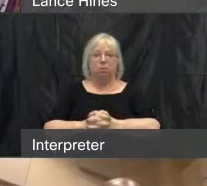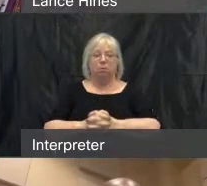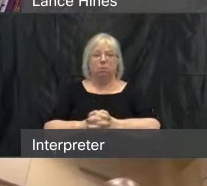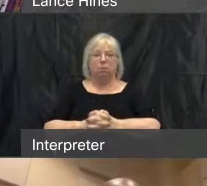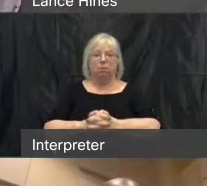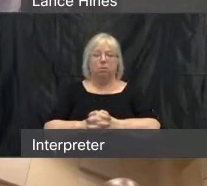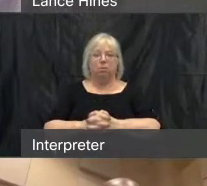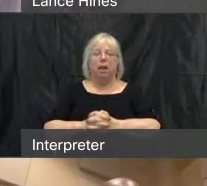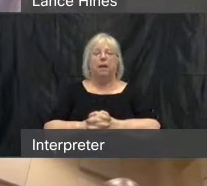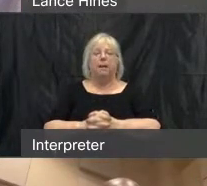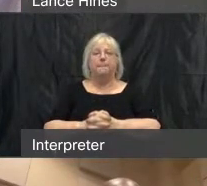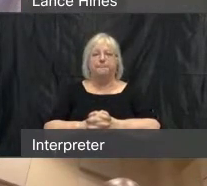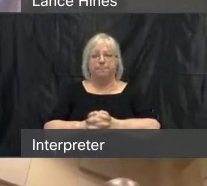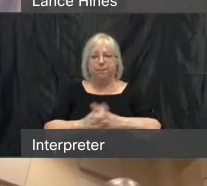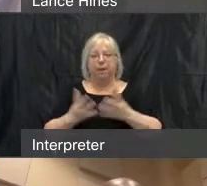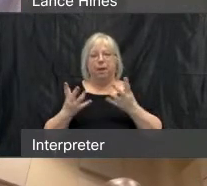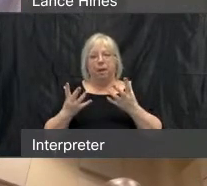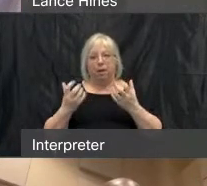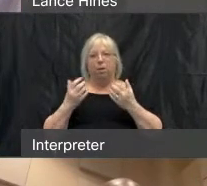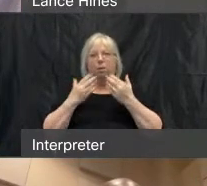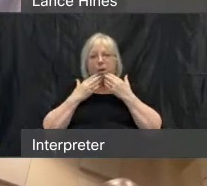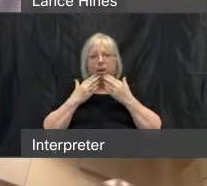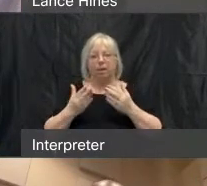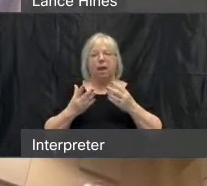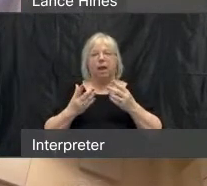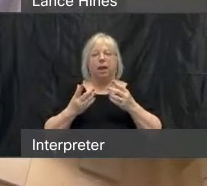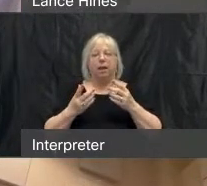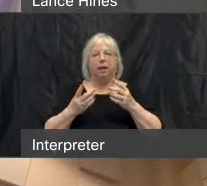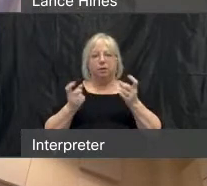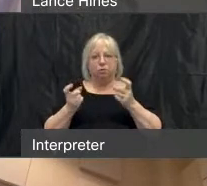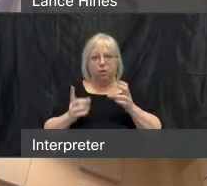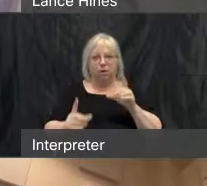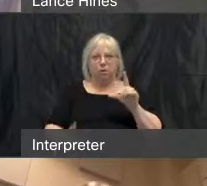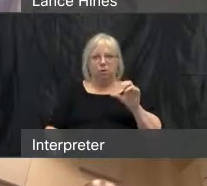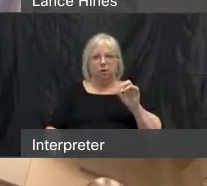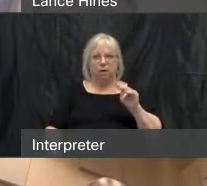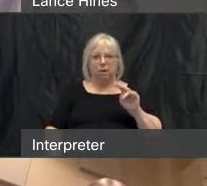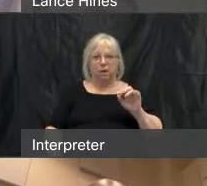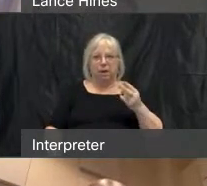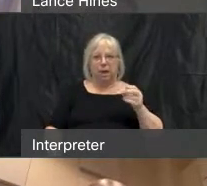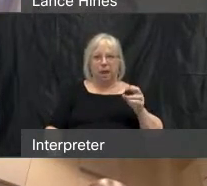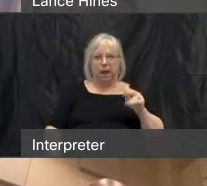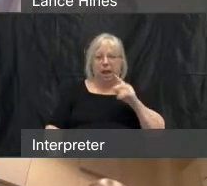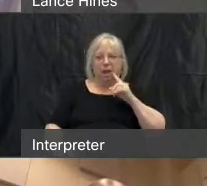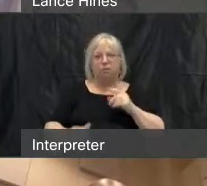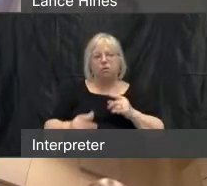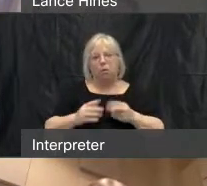All right, as we shared, we want to thank Director Linehan for going through this process with us.